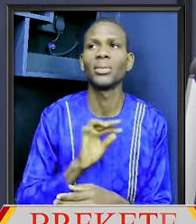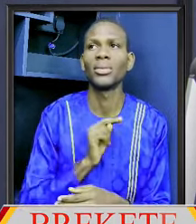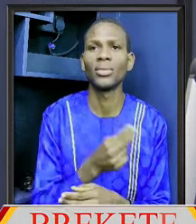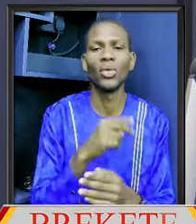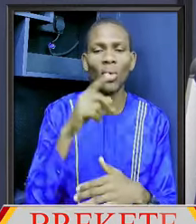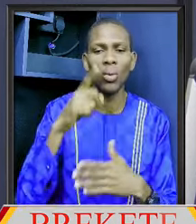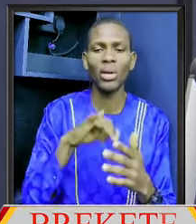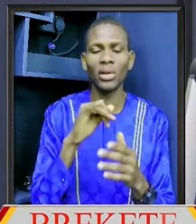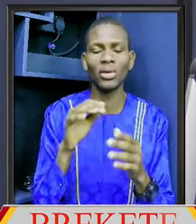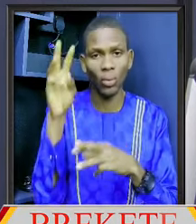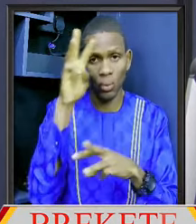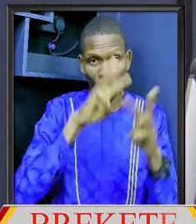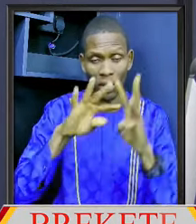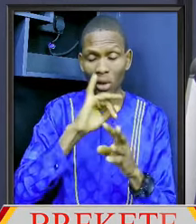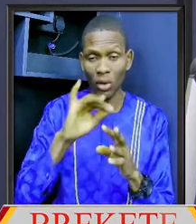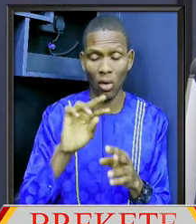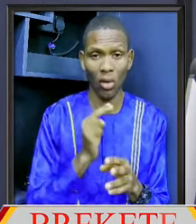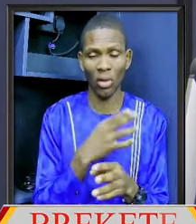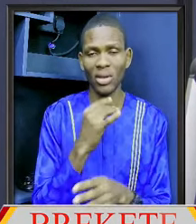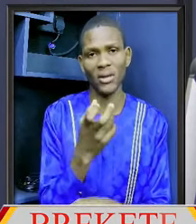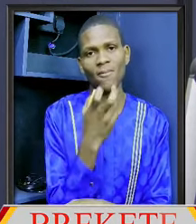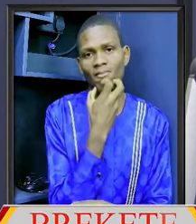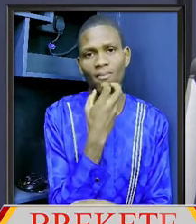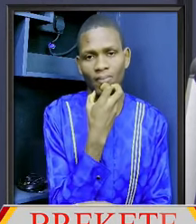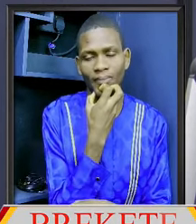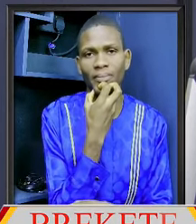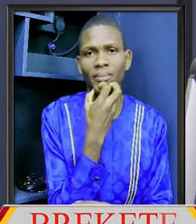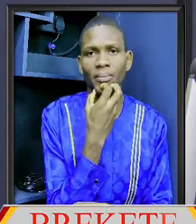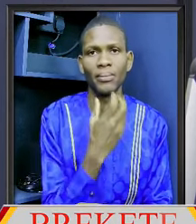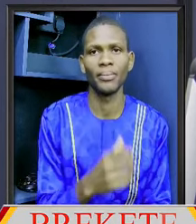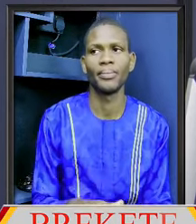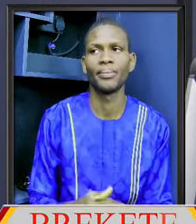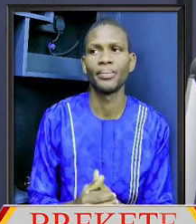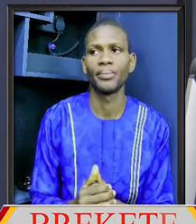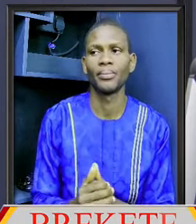And waiting the warriors no pass selfishness. Oh.